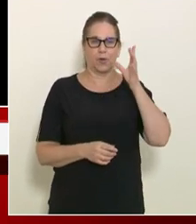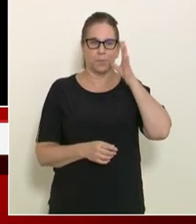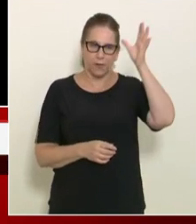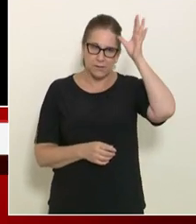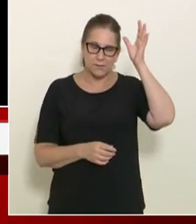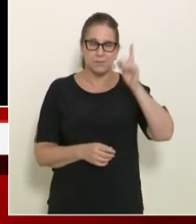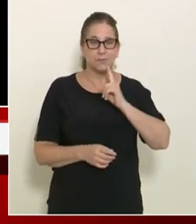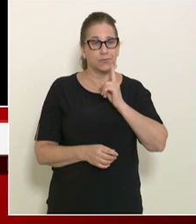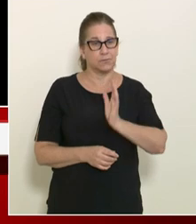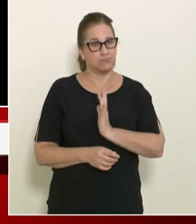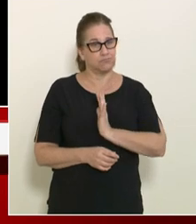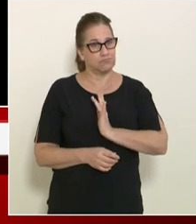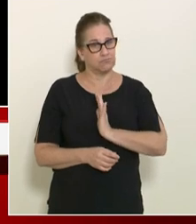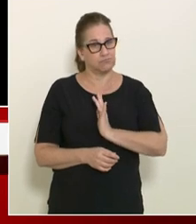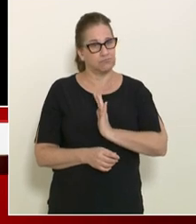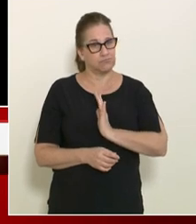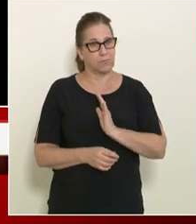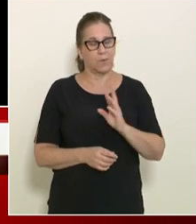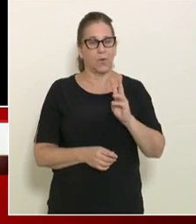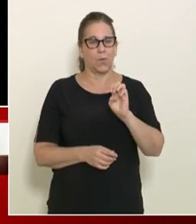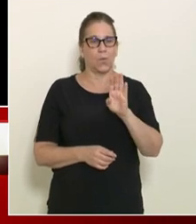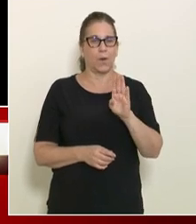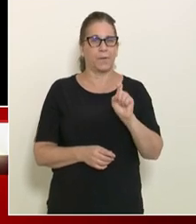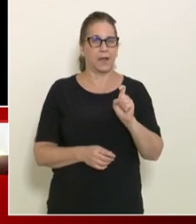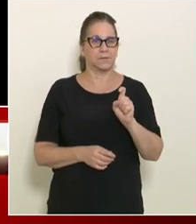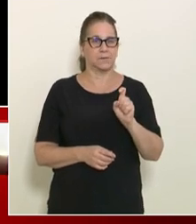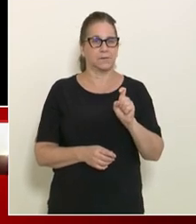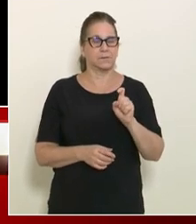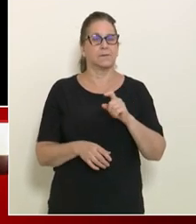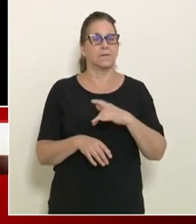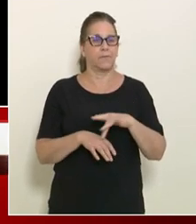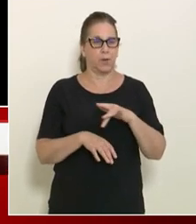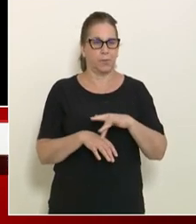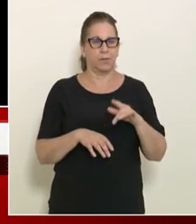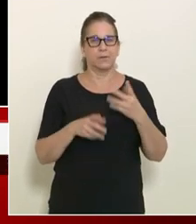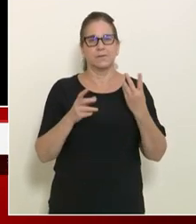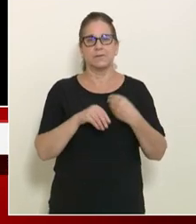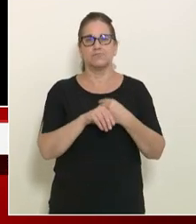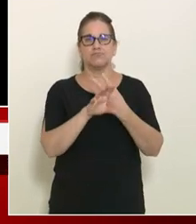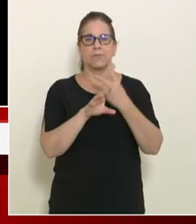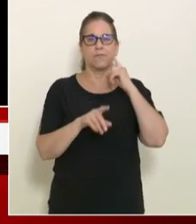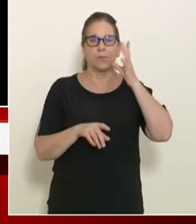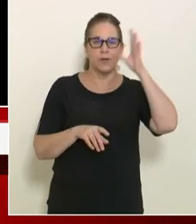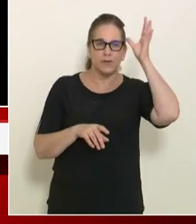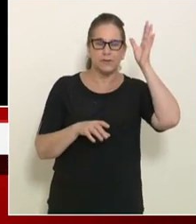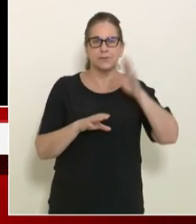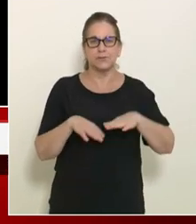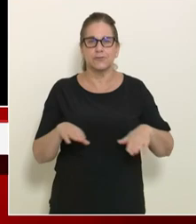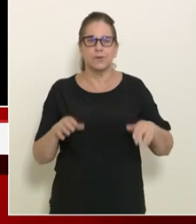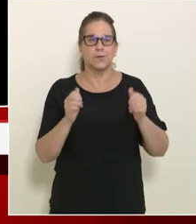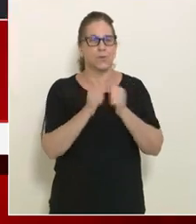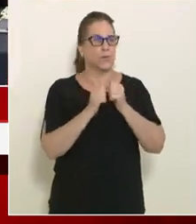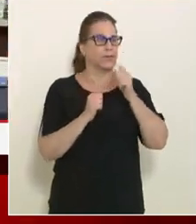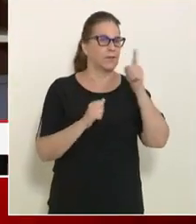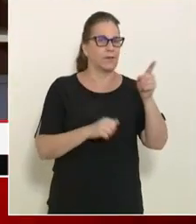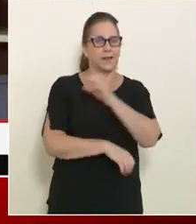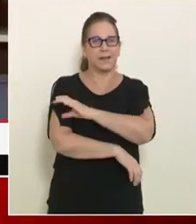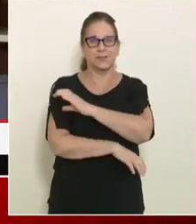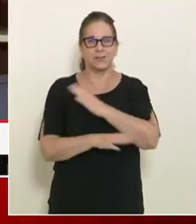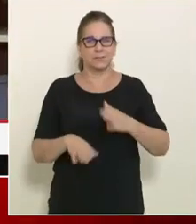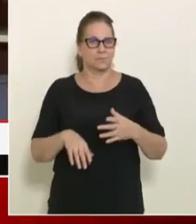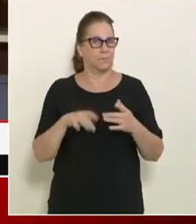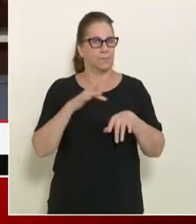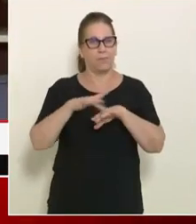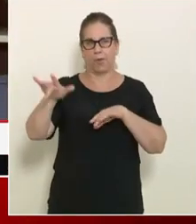on WebEx and available for parents of children birth through high school. Thank you, Mayor Bowser,